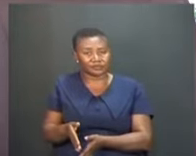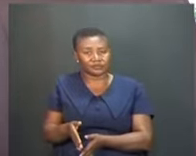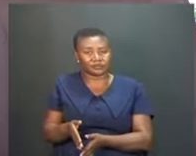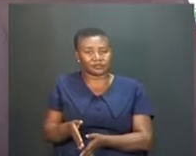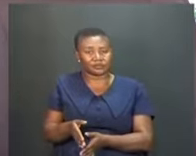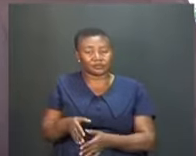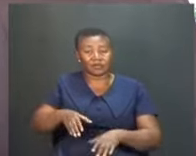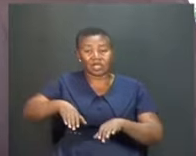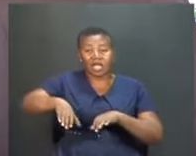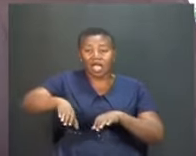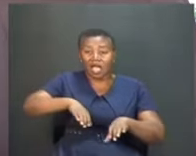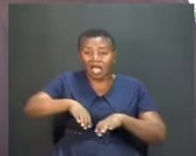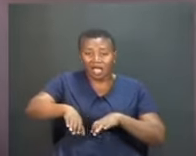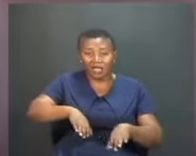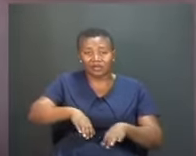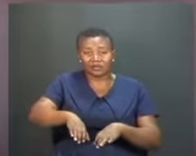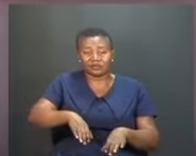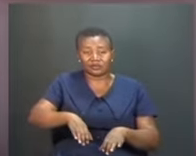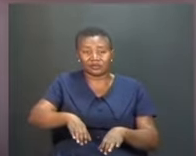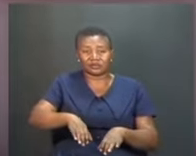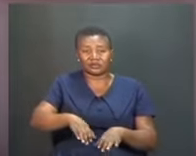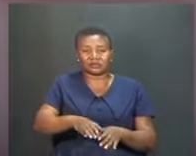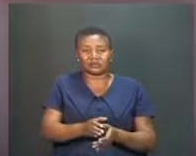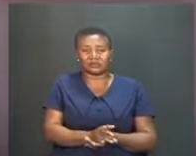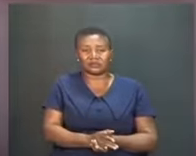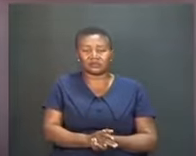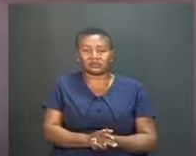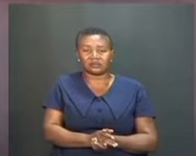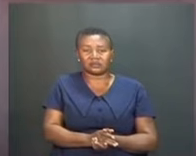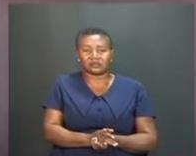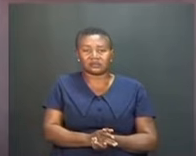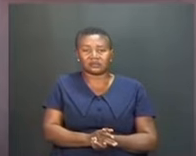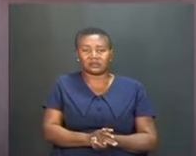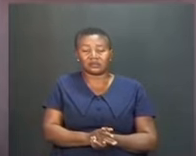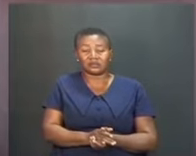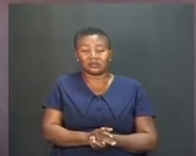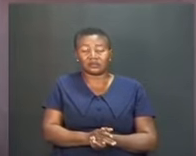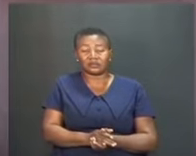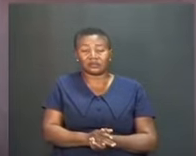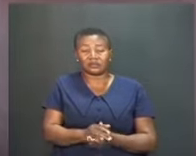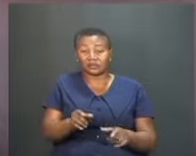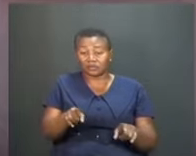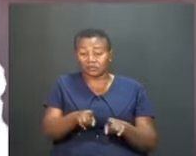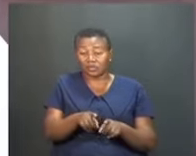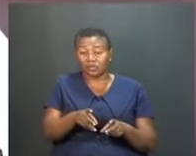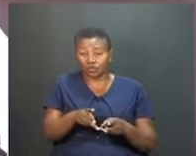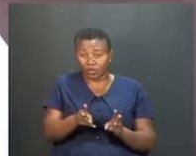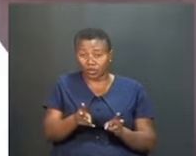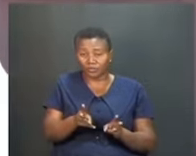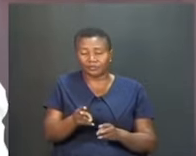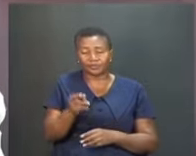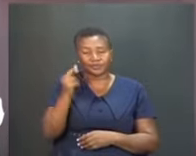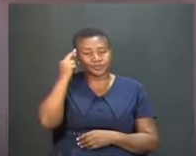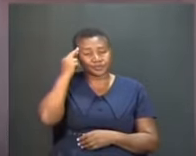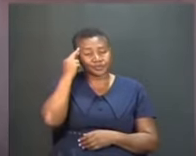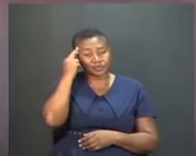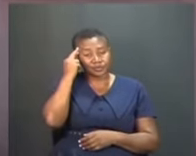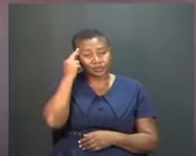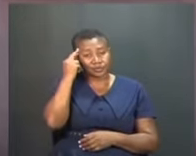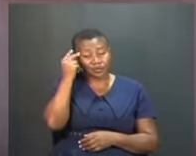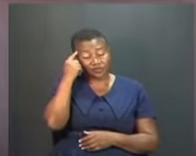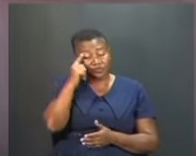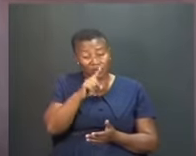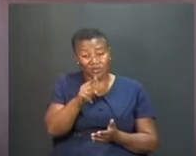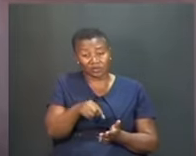act in terms of Order 97.3. Mr. Speaker, the reason for